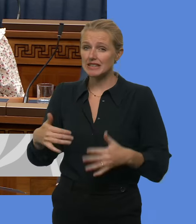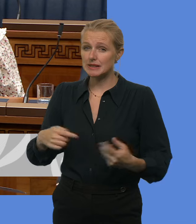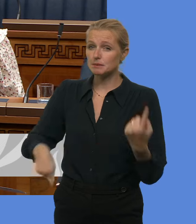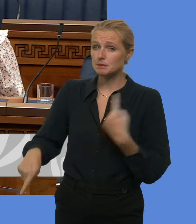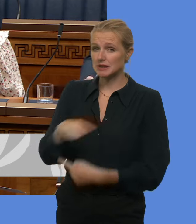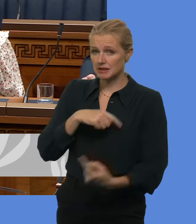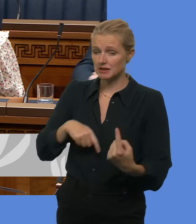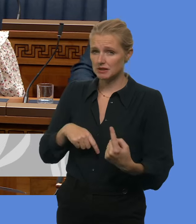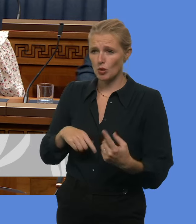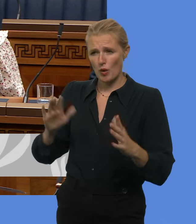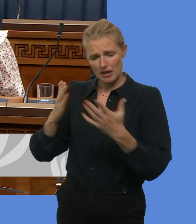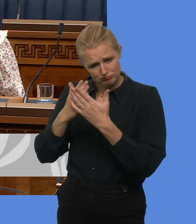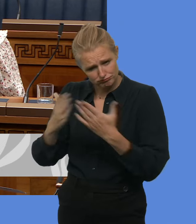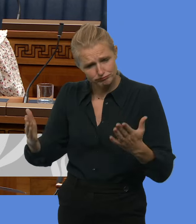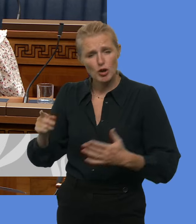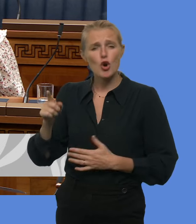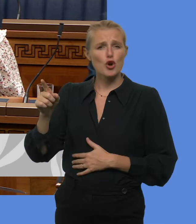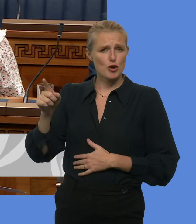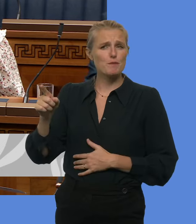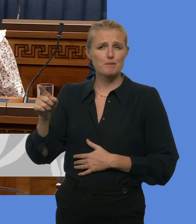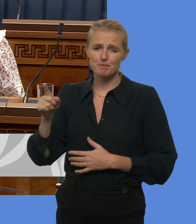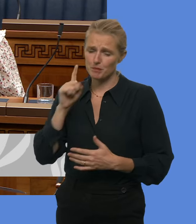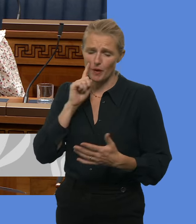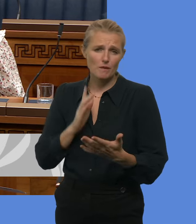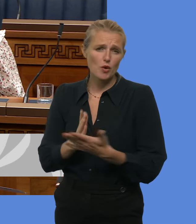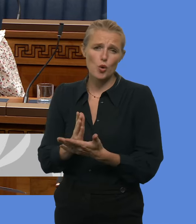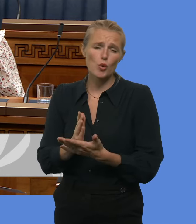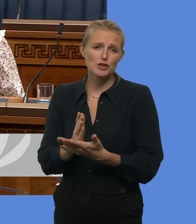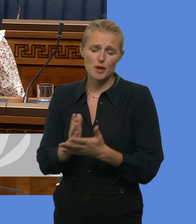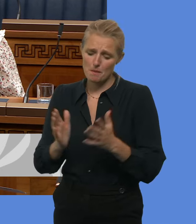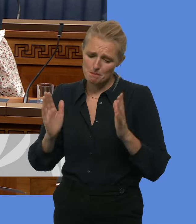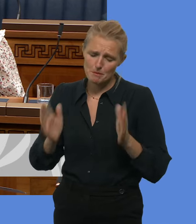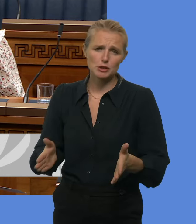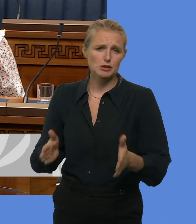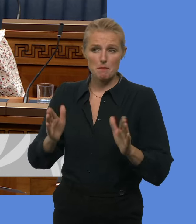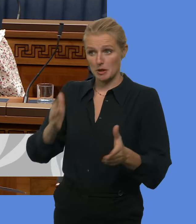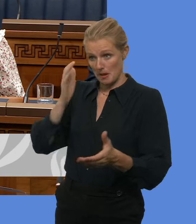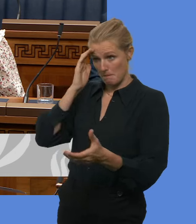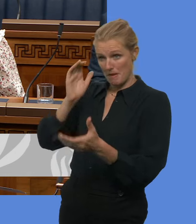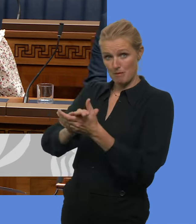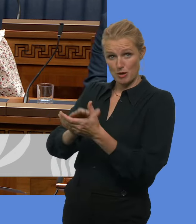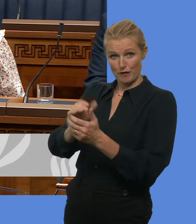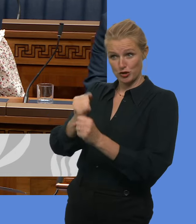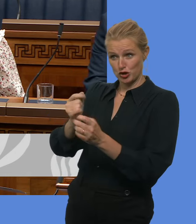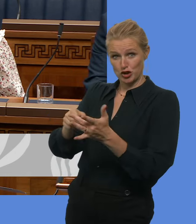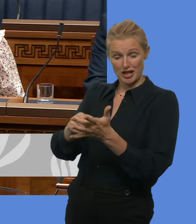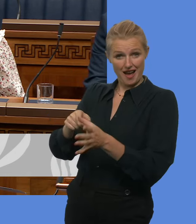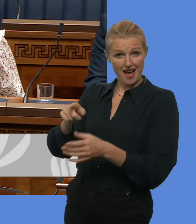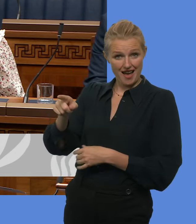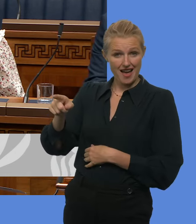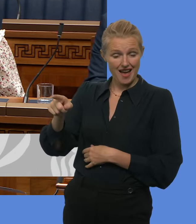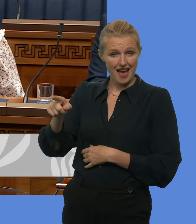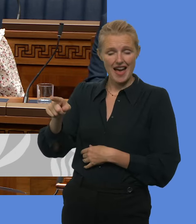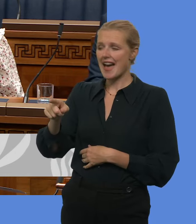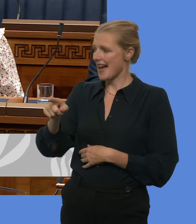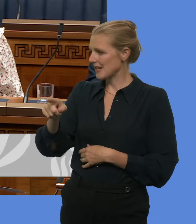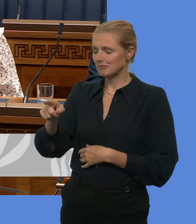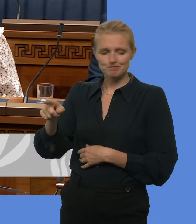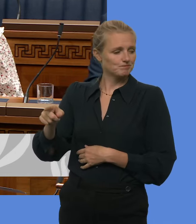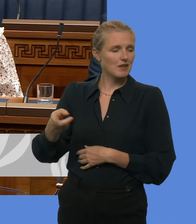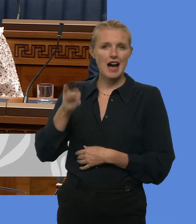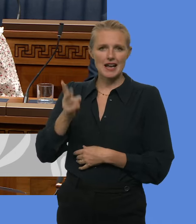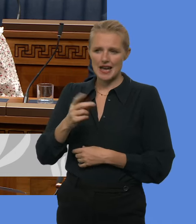we pay tribute to her, and absolutely what we should do in memory of Gina is, as I've said, commit ourselves right